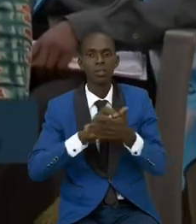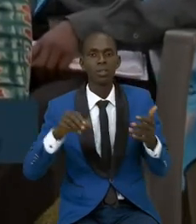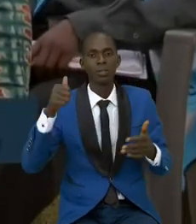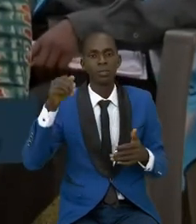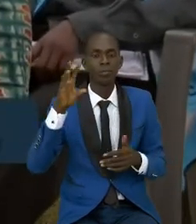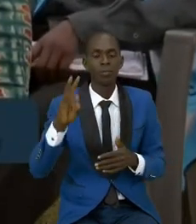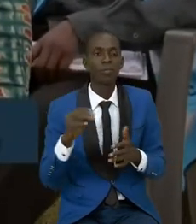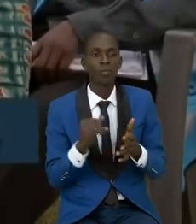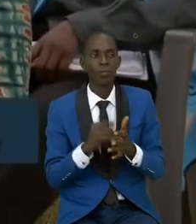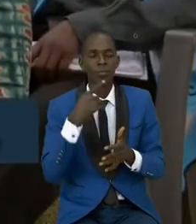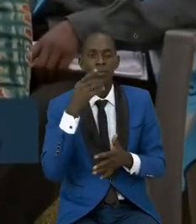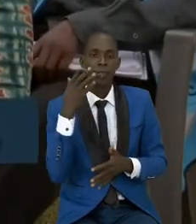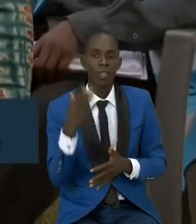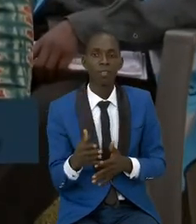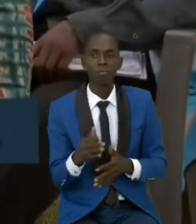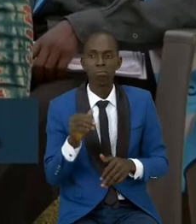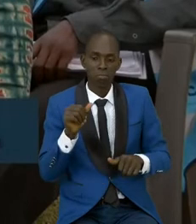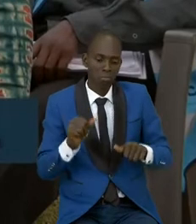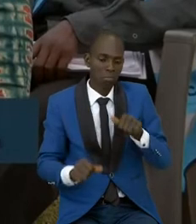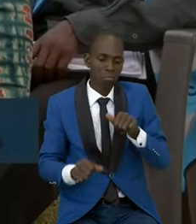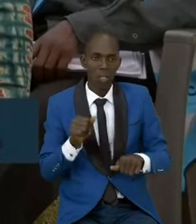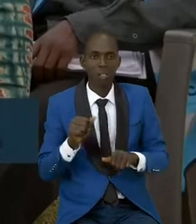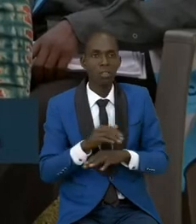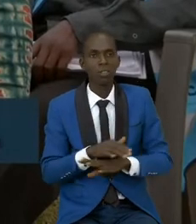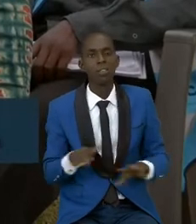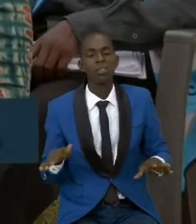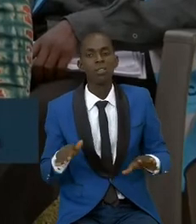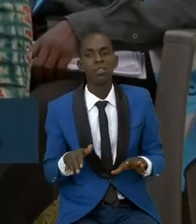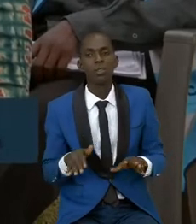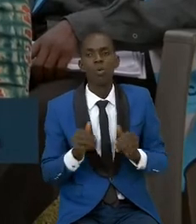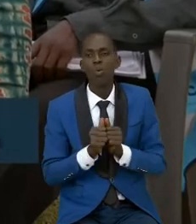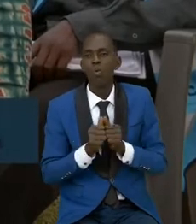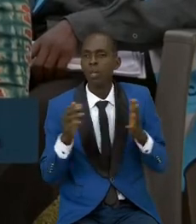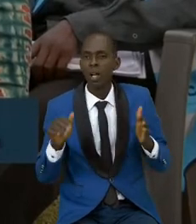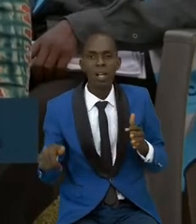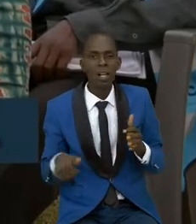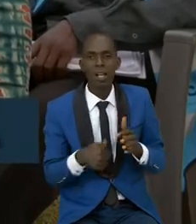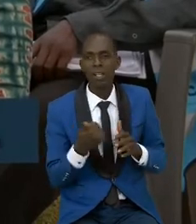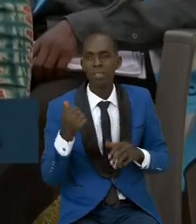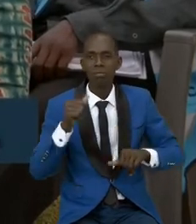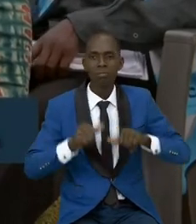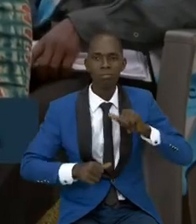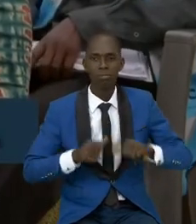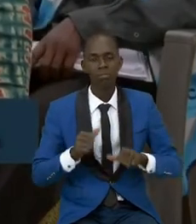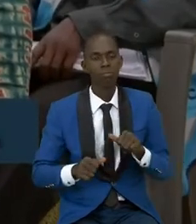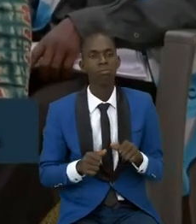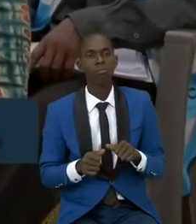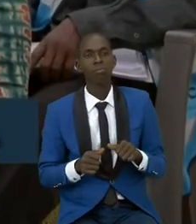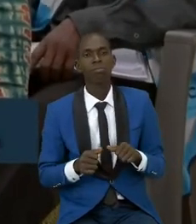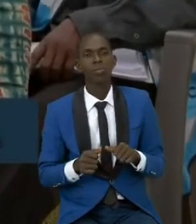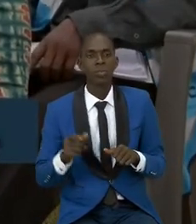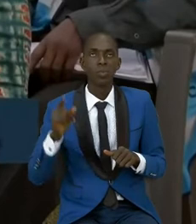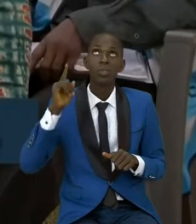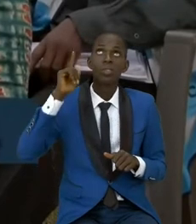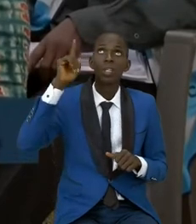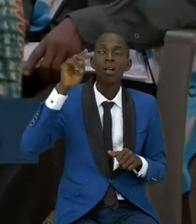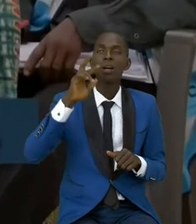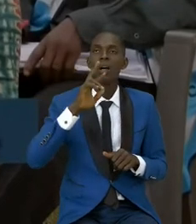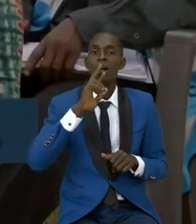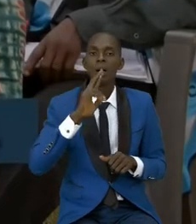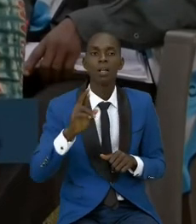It says, doubtless, without any shadow of doubt, thou art our